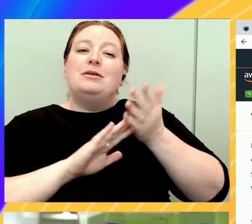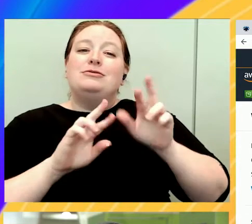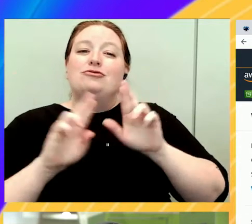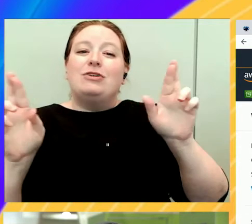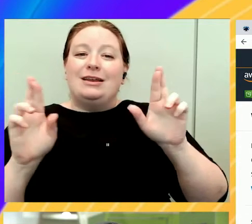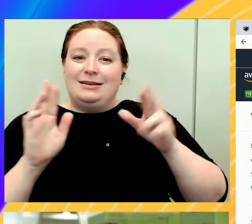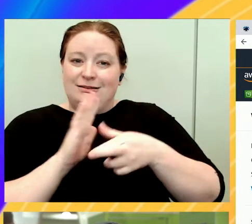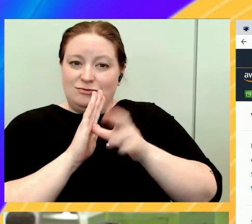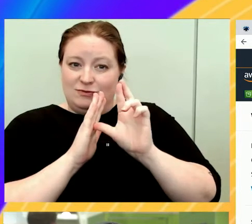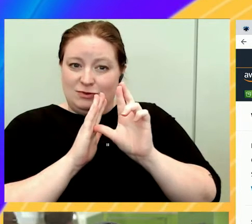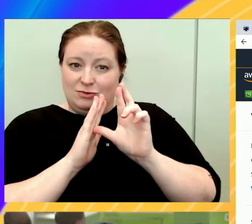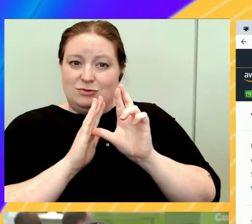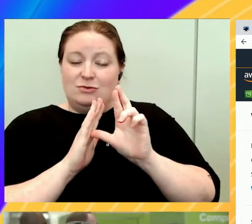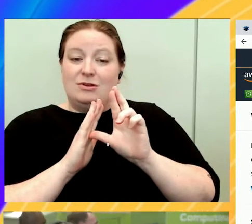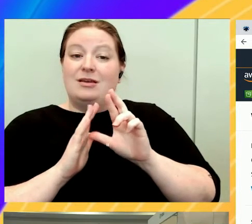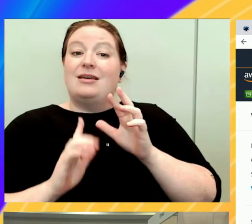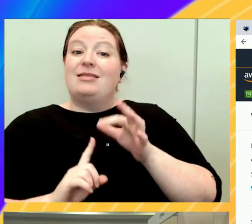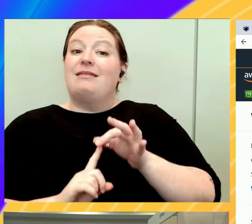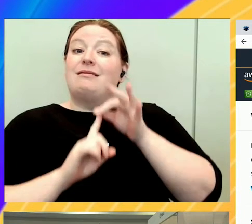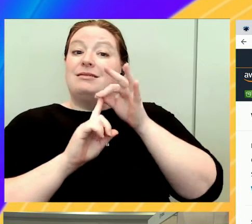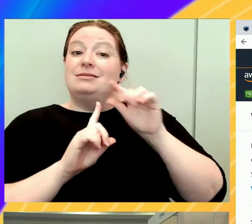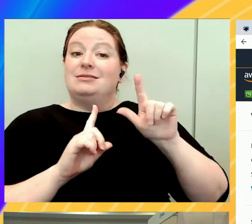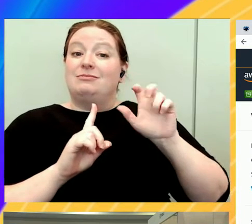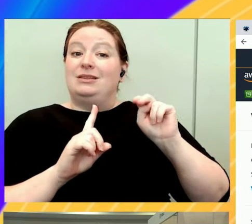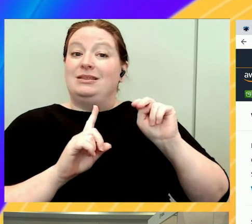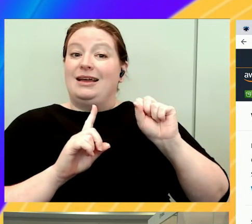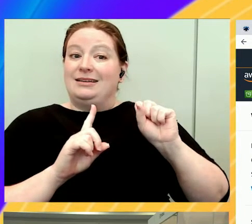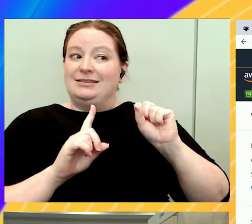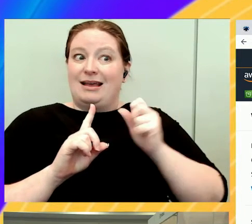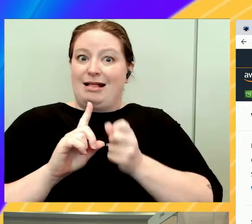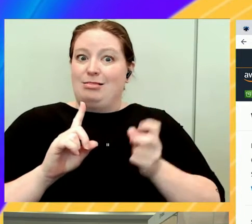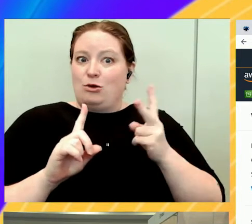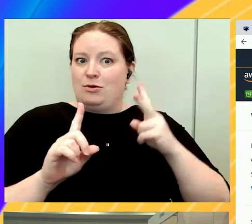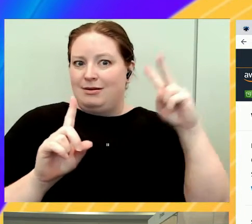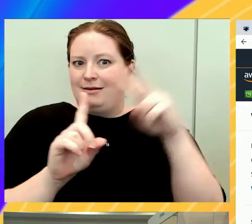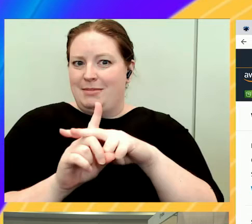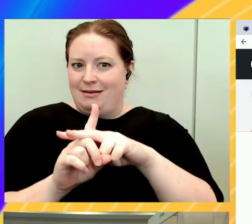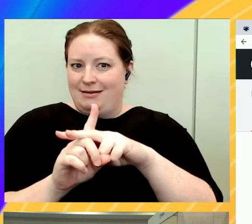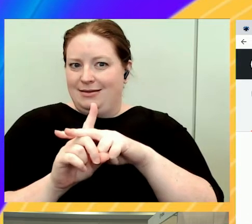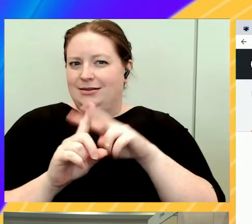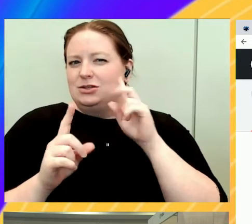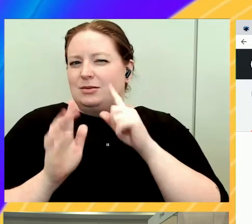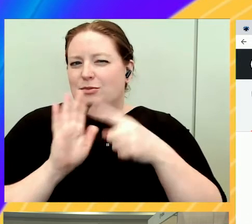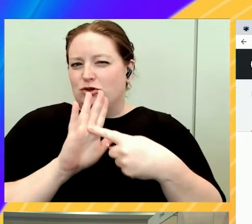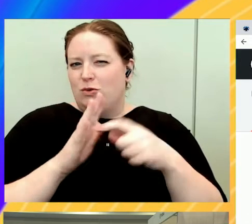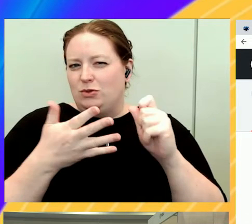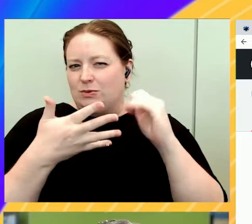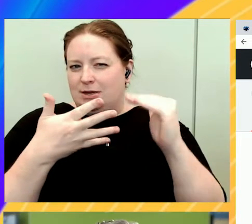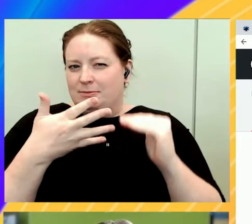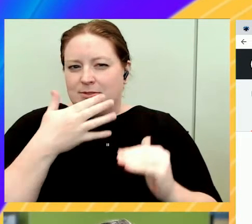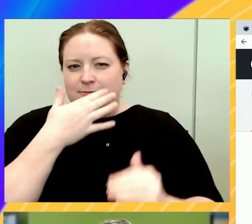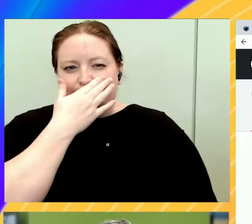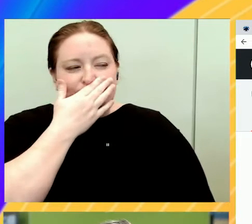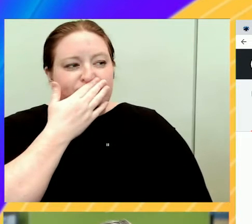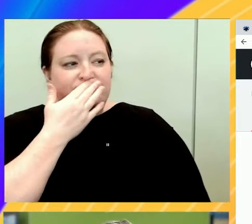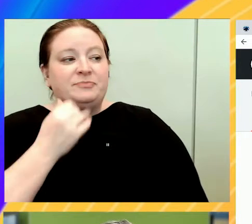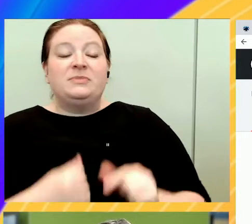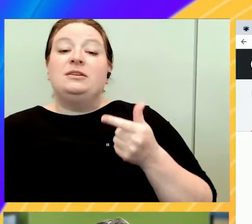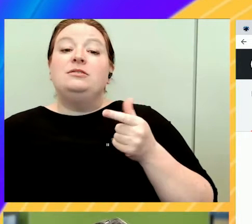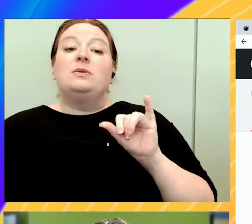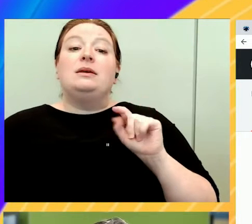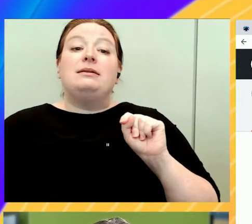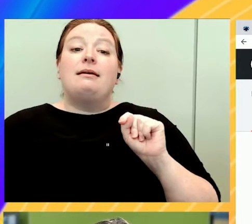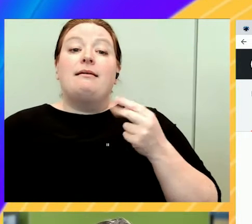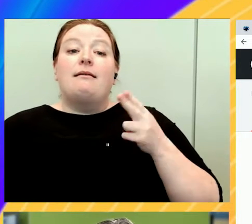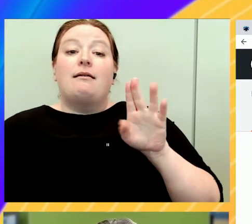load the custom lens and apply it to this workload. So let me walk through those steps. okay. So I would go to the GitHub repository,